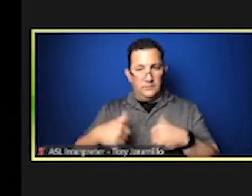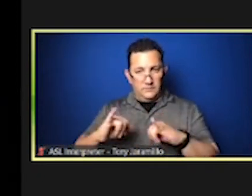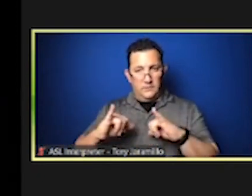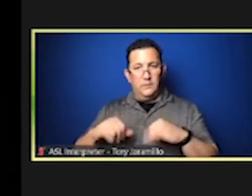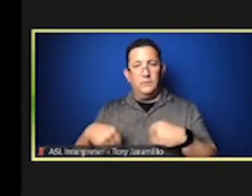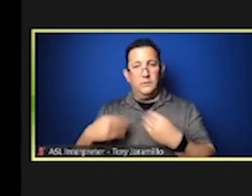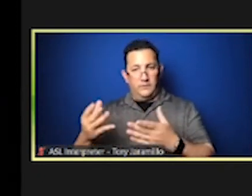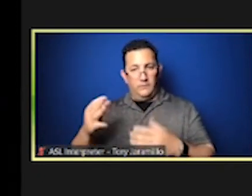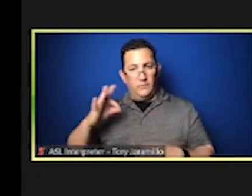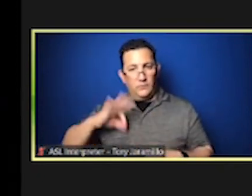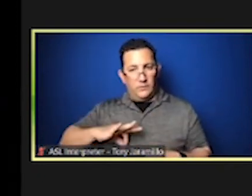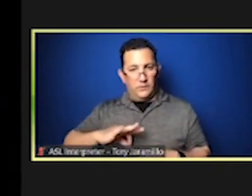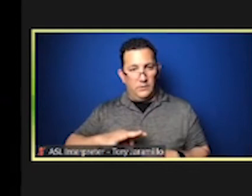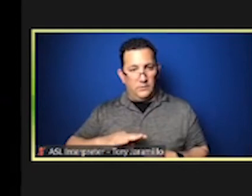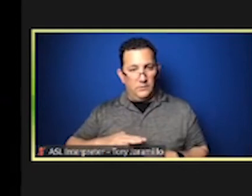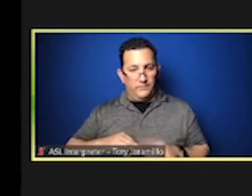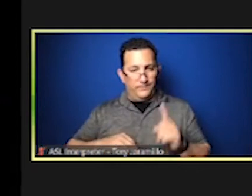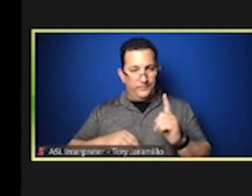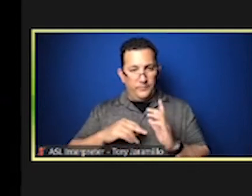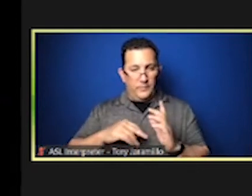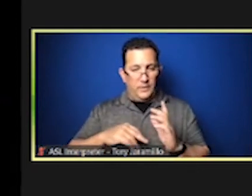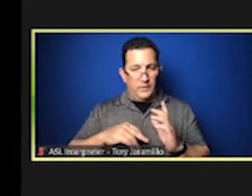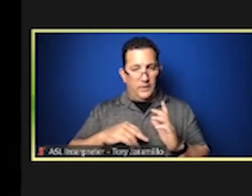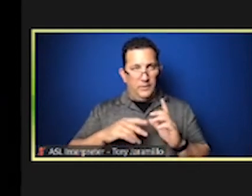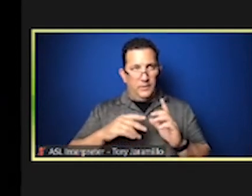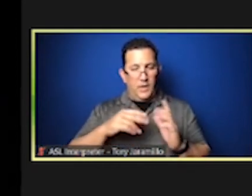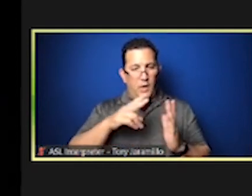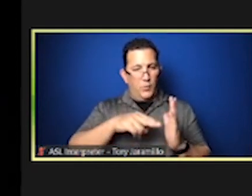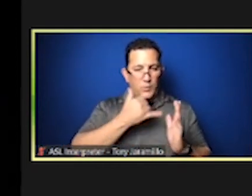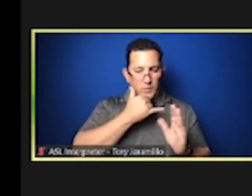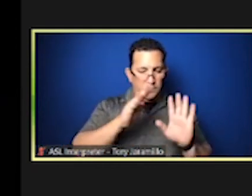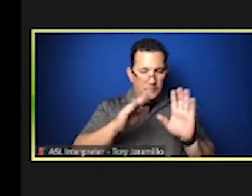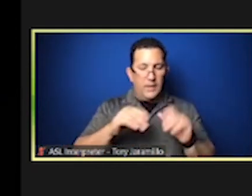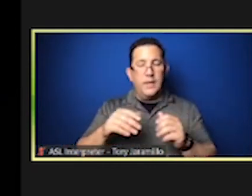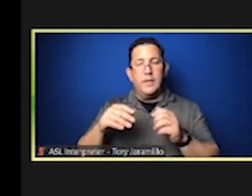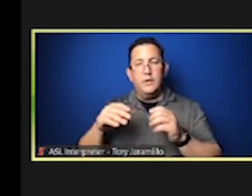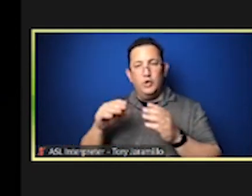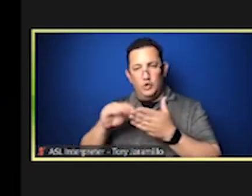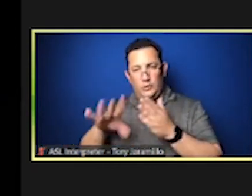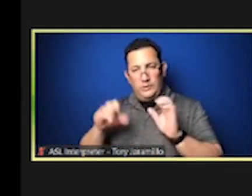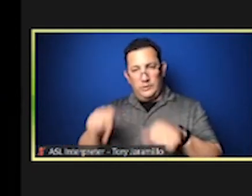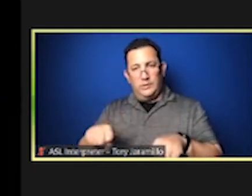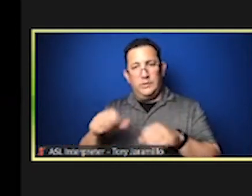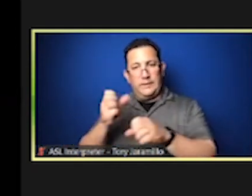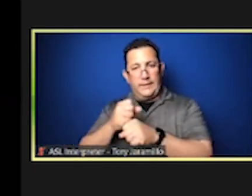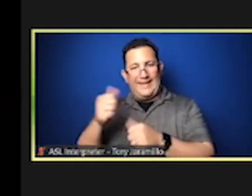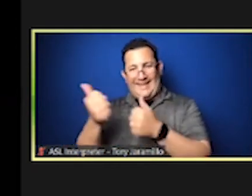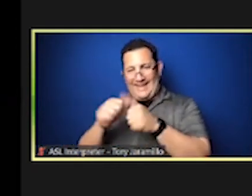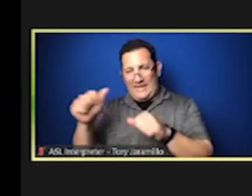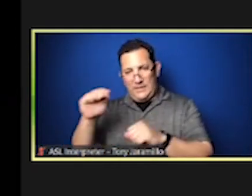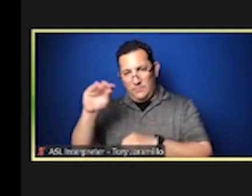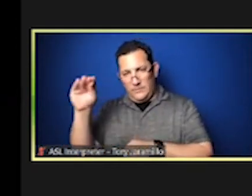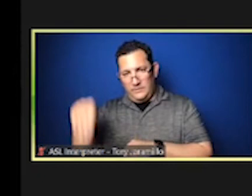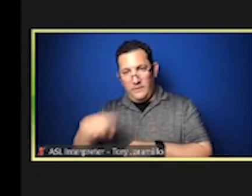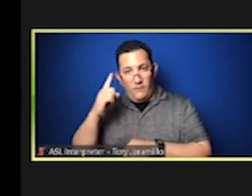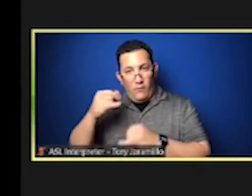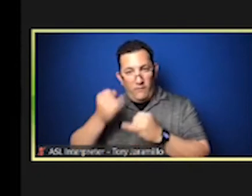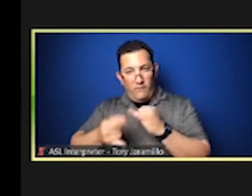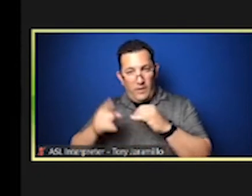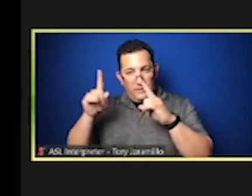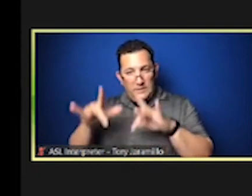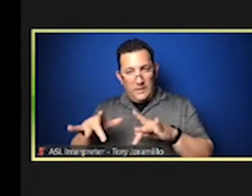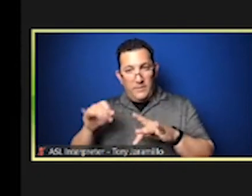So I read that wrong. So students could get any percentage on their final exam. And as long as they